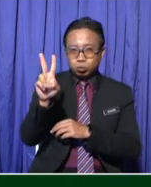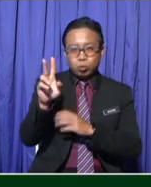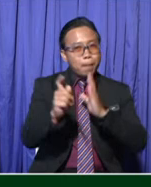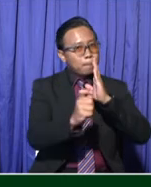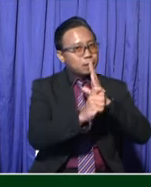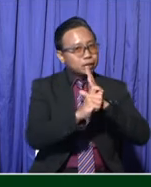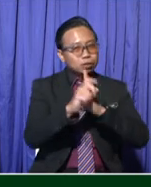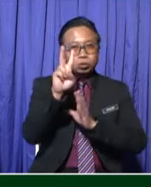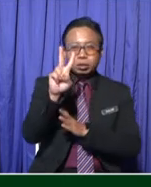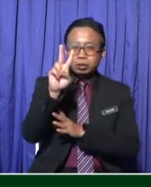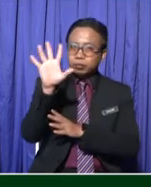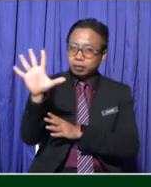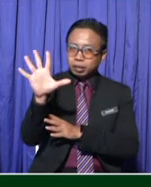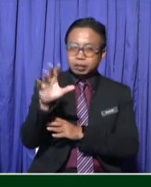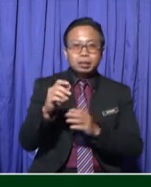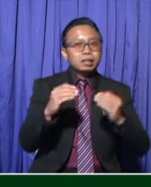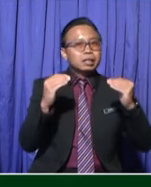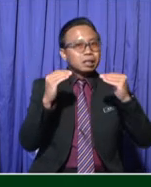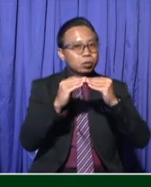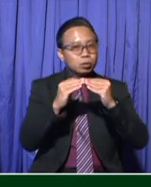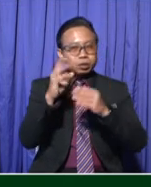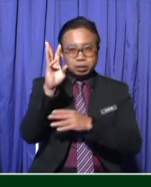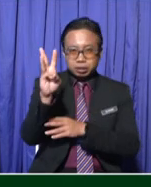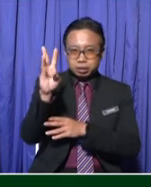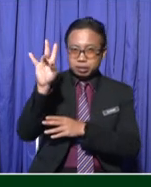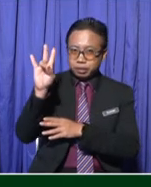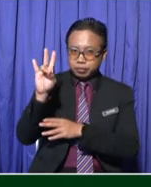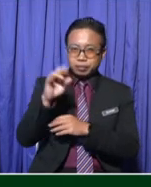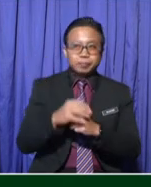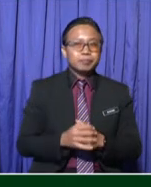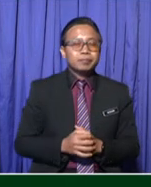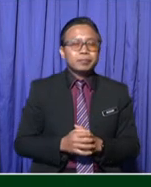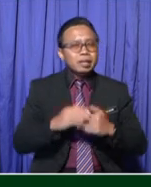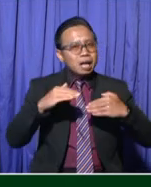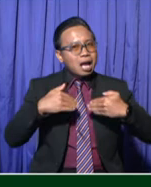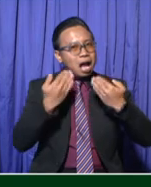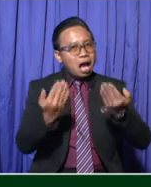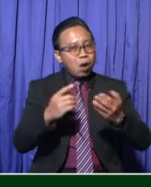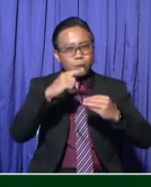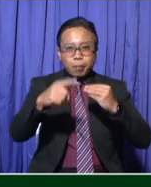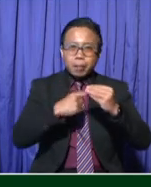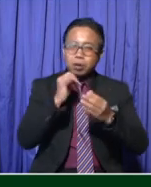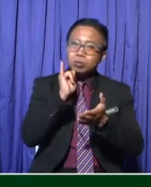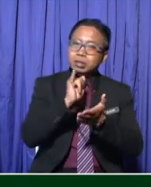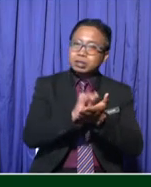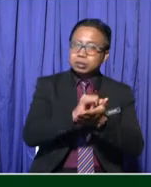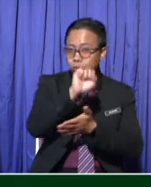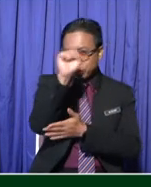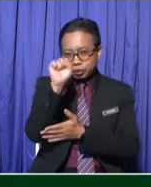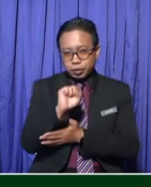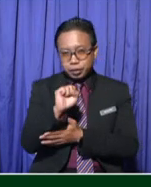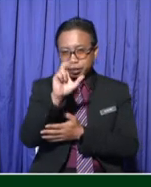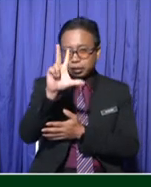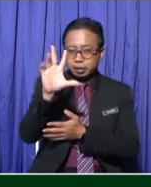plus 25 equals 67. How about this question?